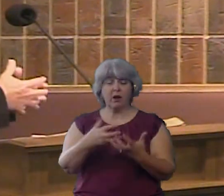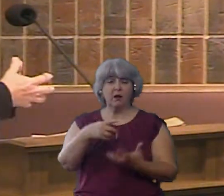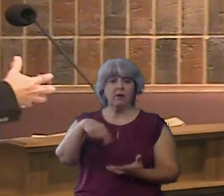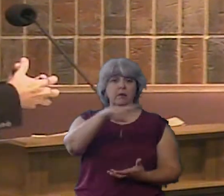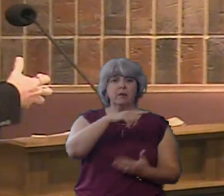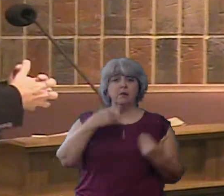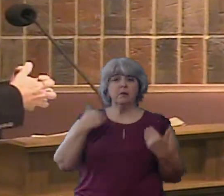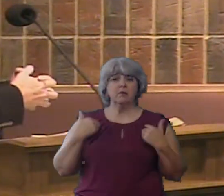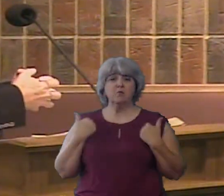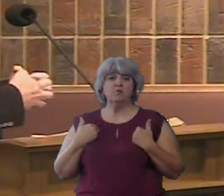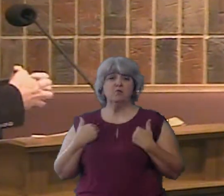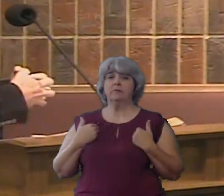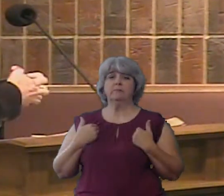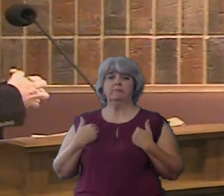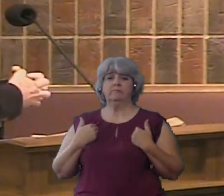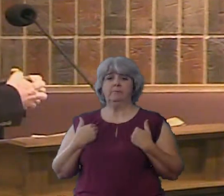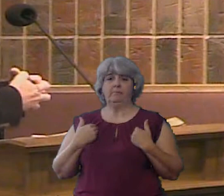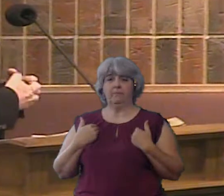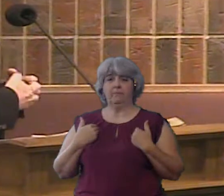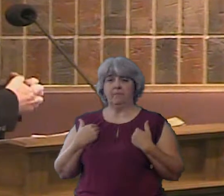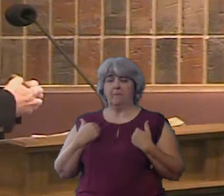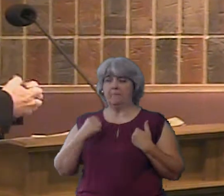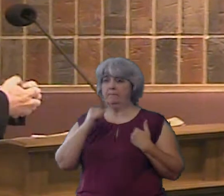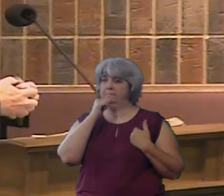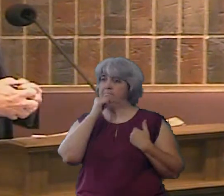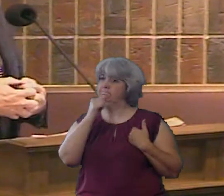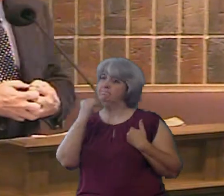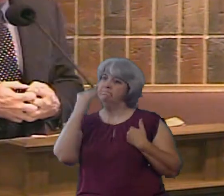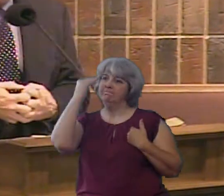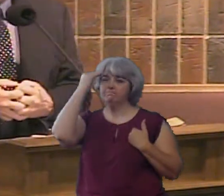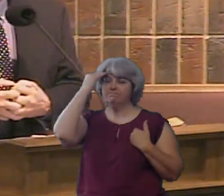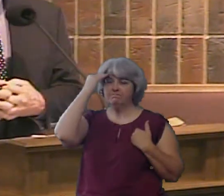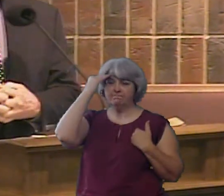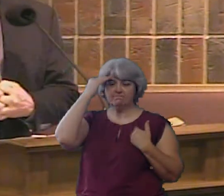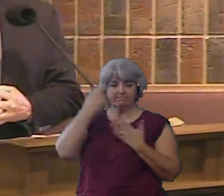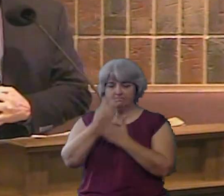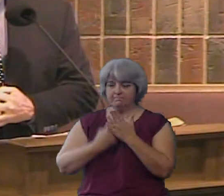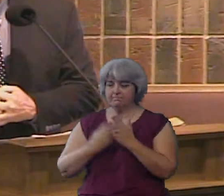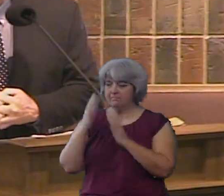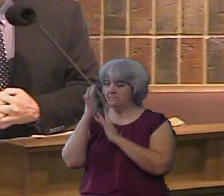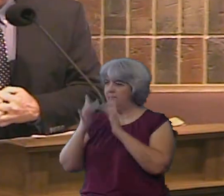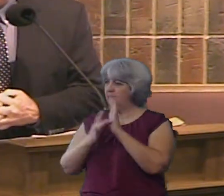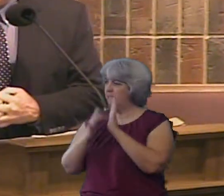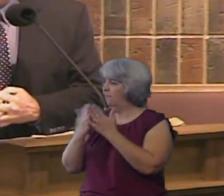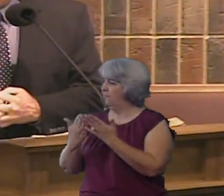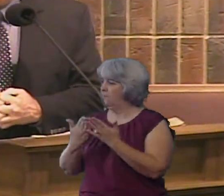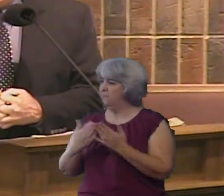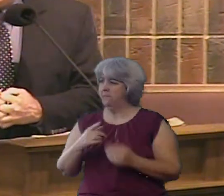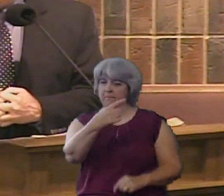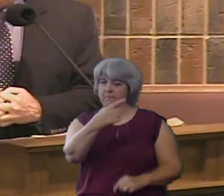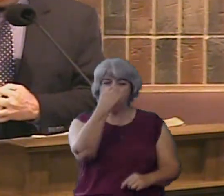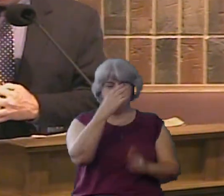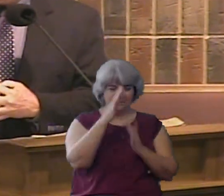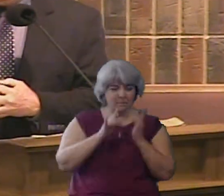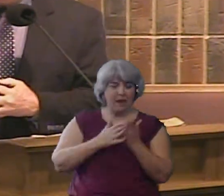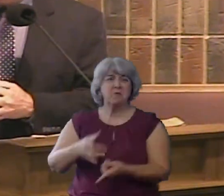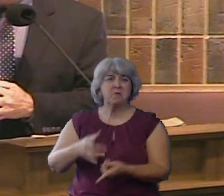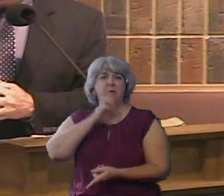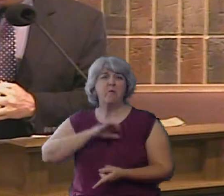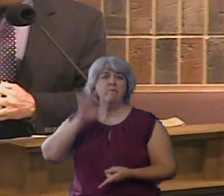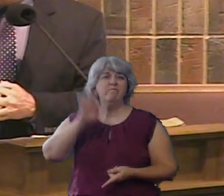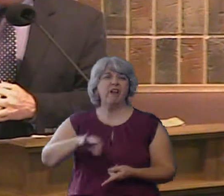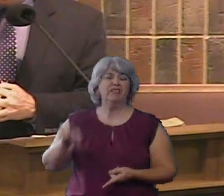be so well connected to scriptures, for someone to say, you're old school talking about the Bible. And I've had